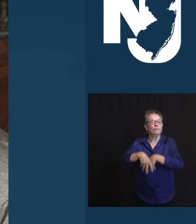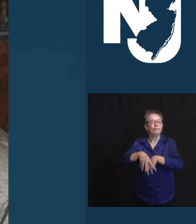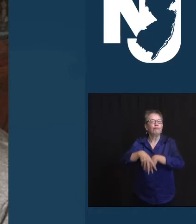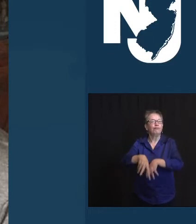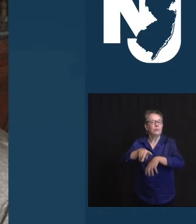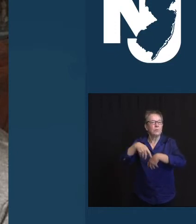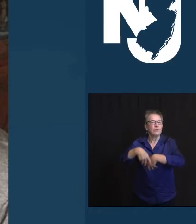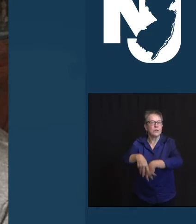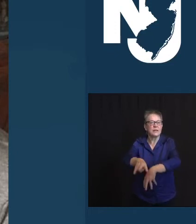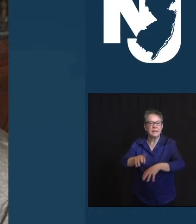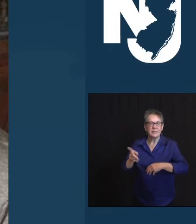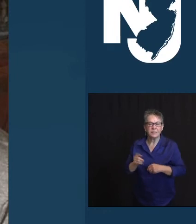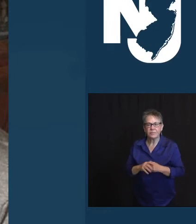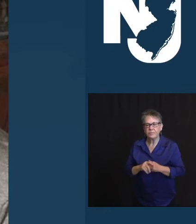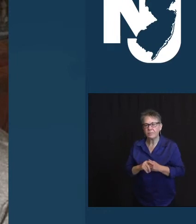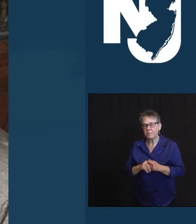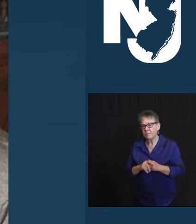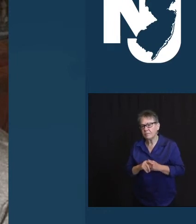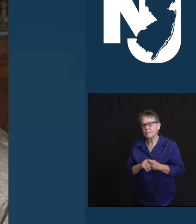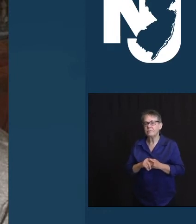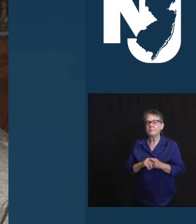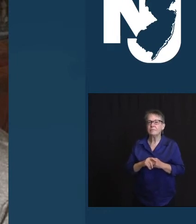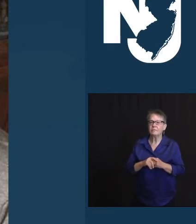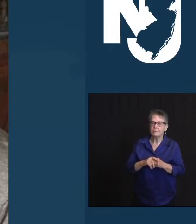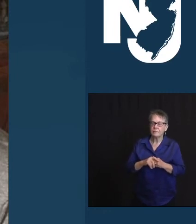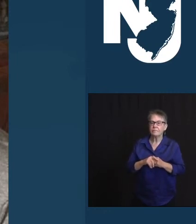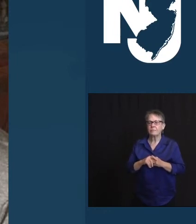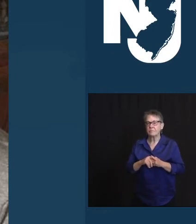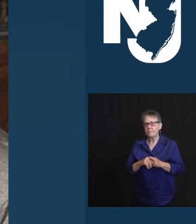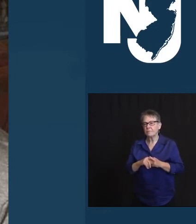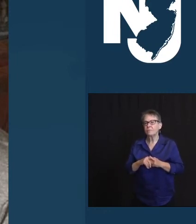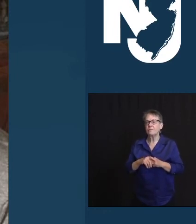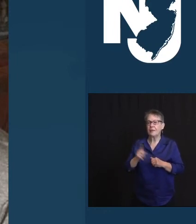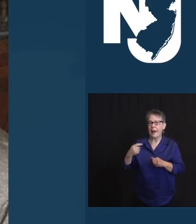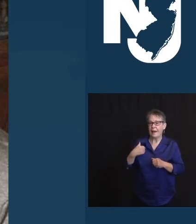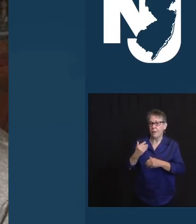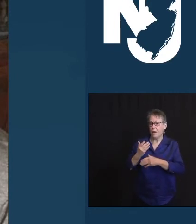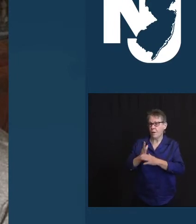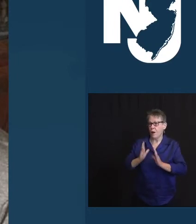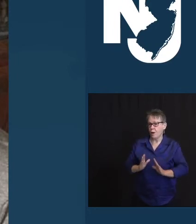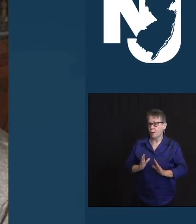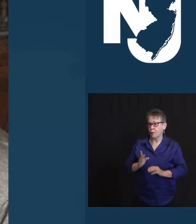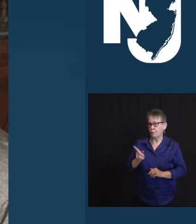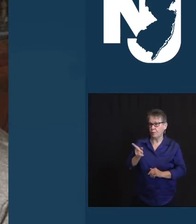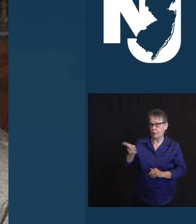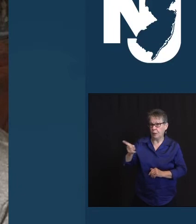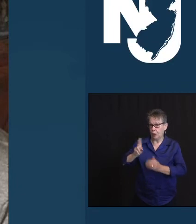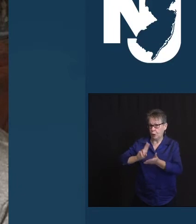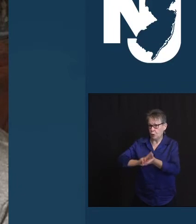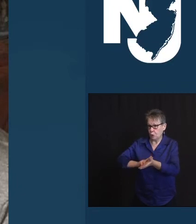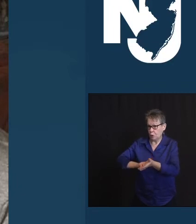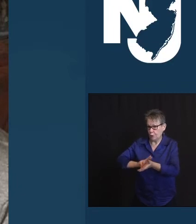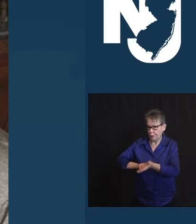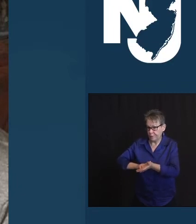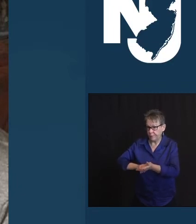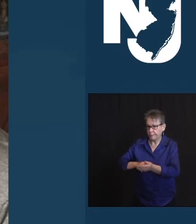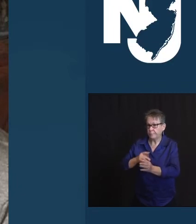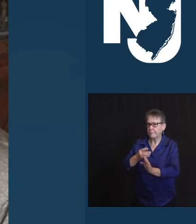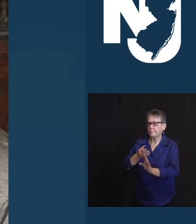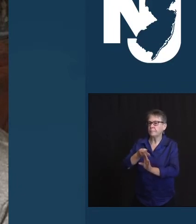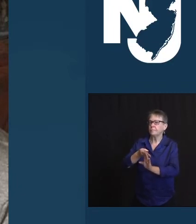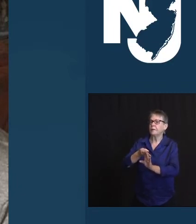Franco leaves his life partner, Francis, who was a nurse, as well as his former wife, Carolyn, Judy,